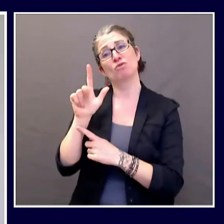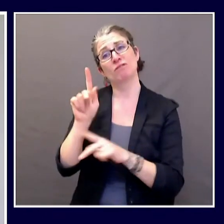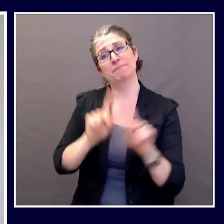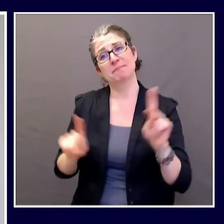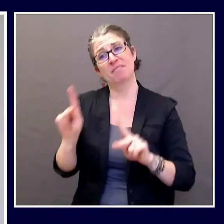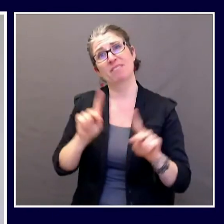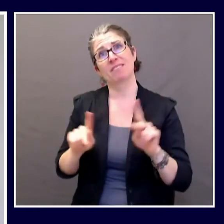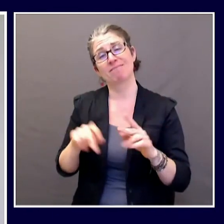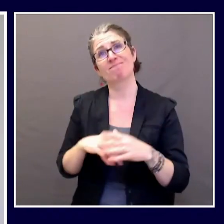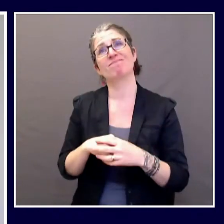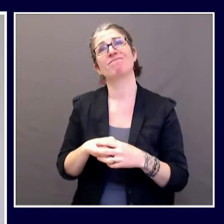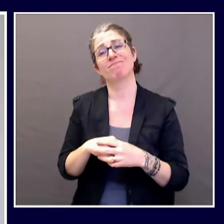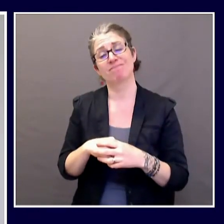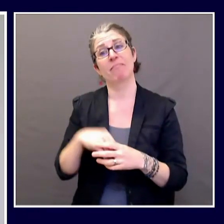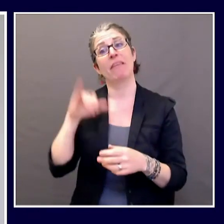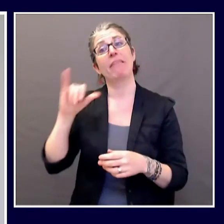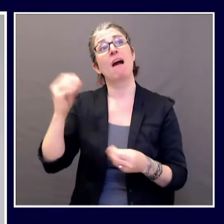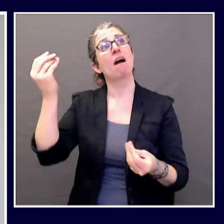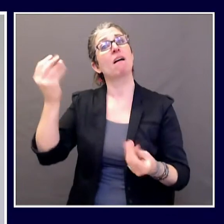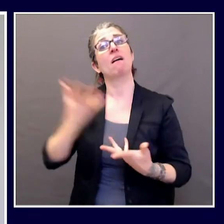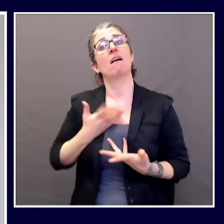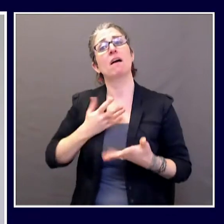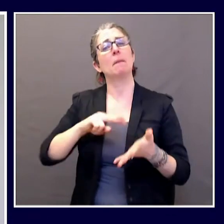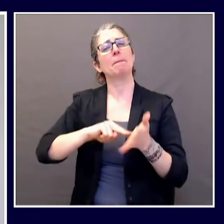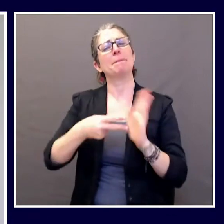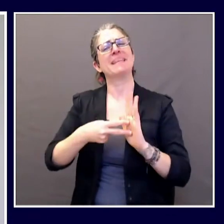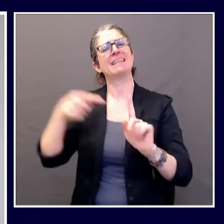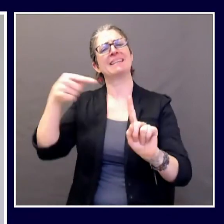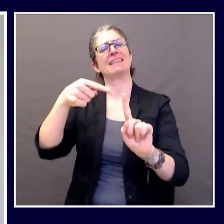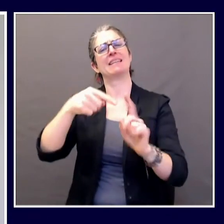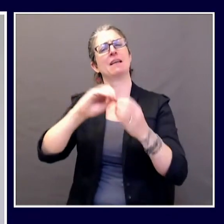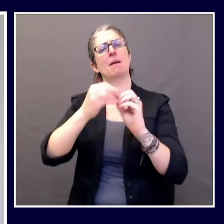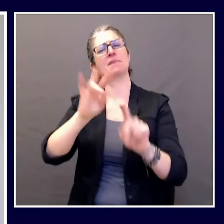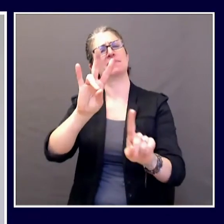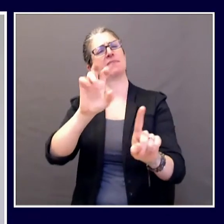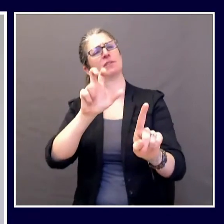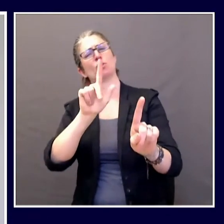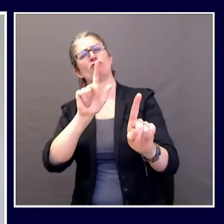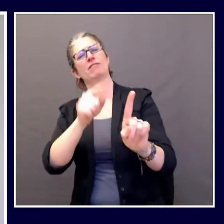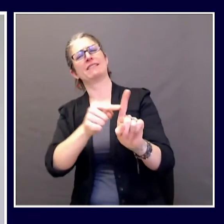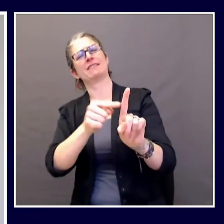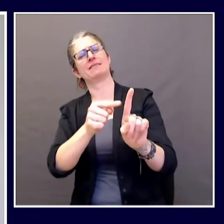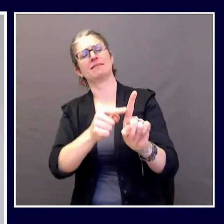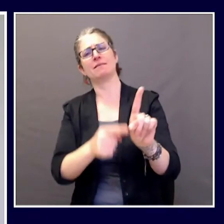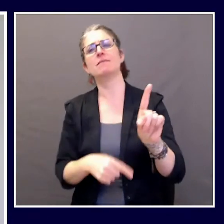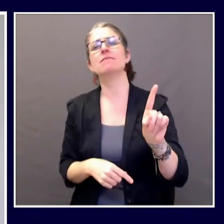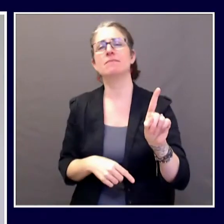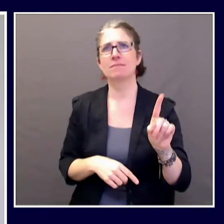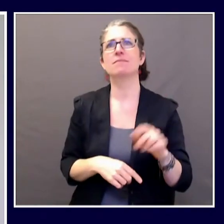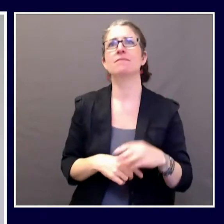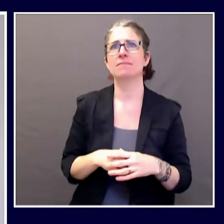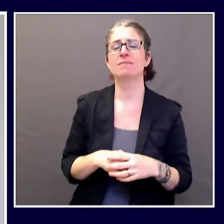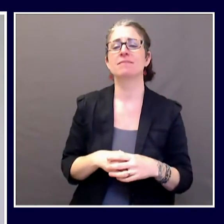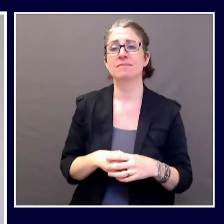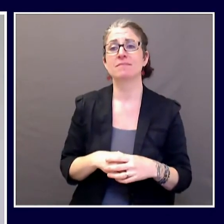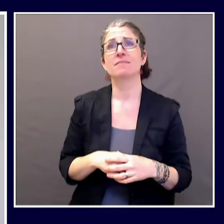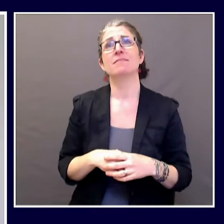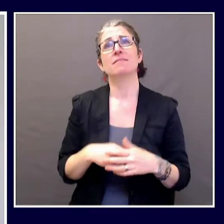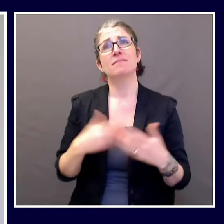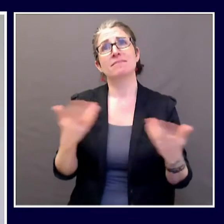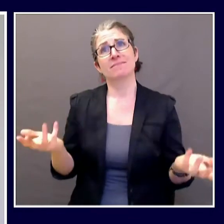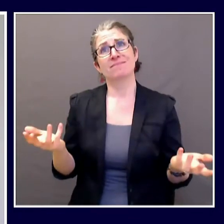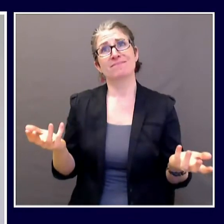tells us that over the past year, nearly 2 people died every single day in Maine